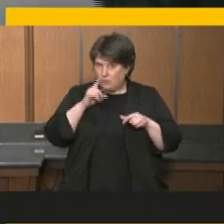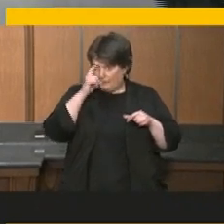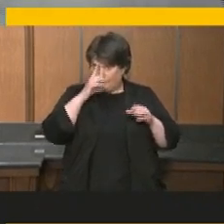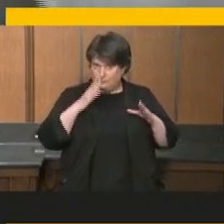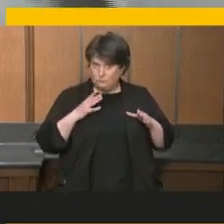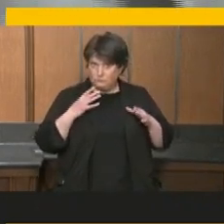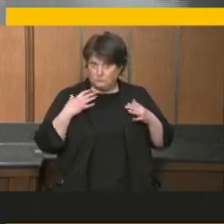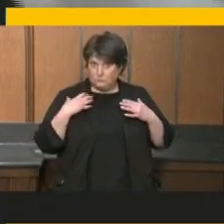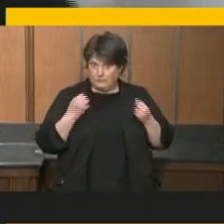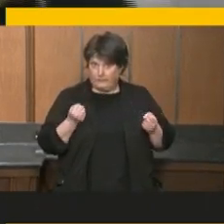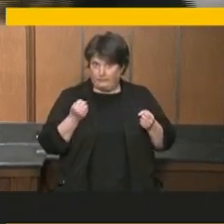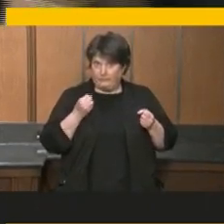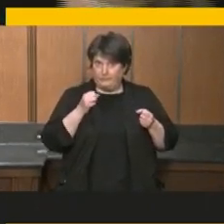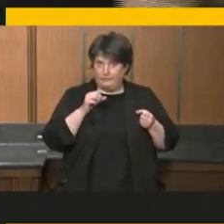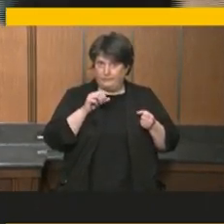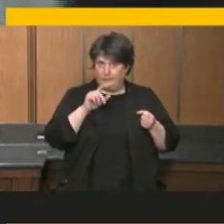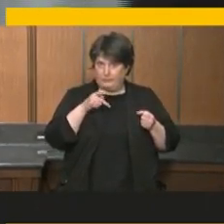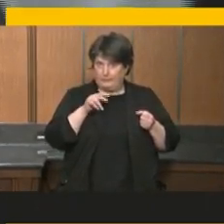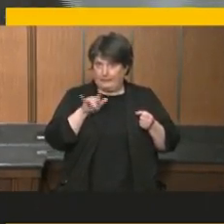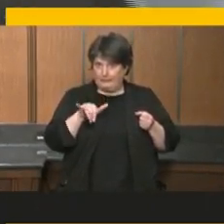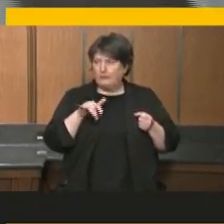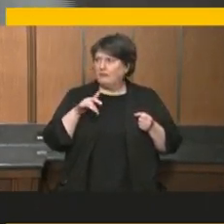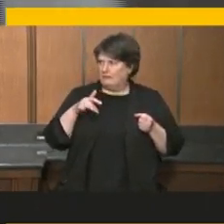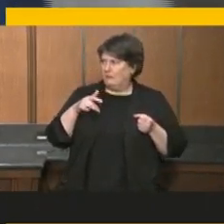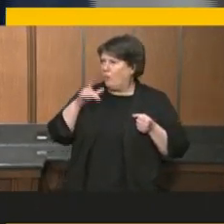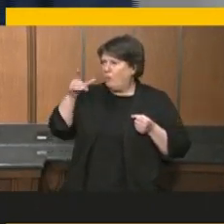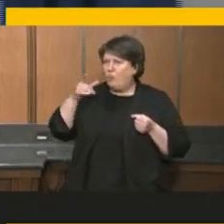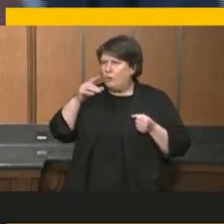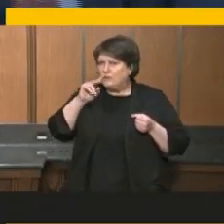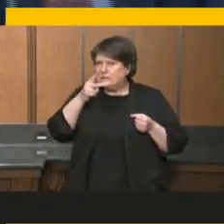Yeah, I think there was a follow-up question from the Globe and Mail over the phone.